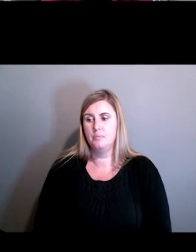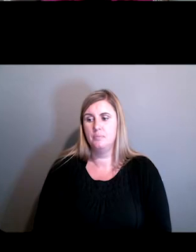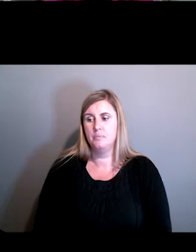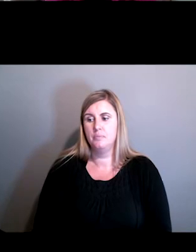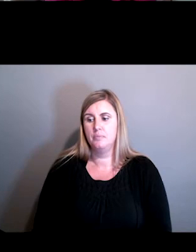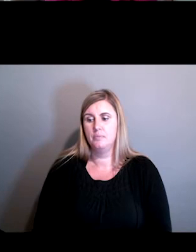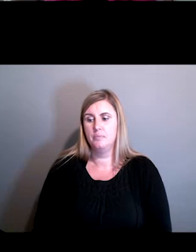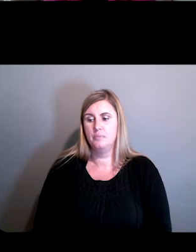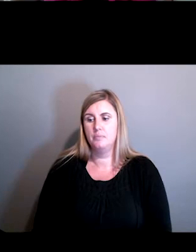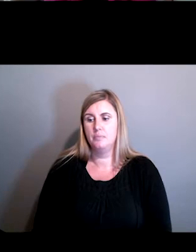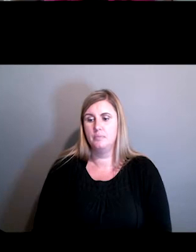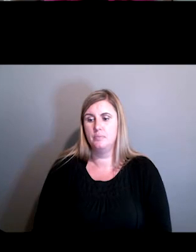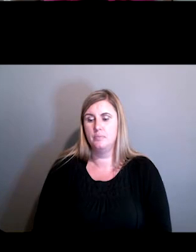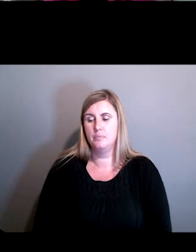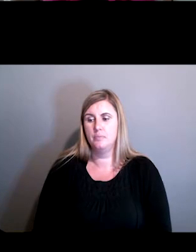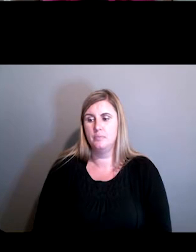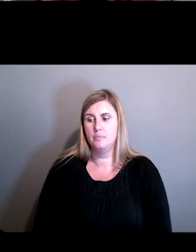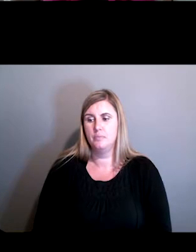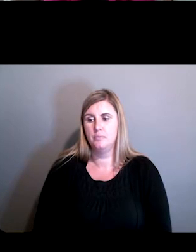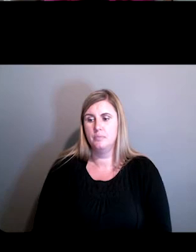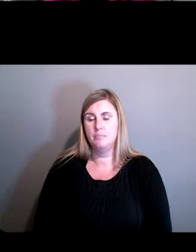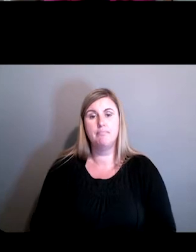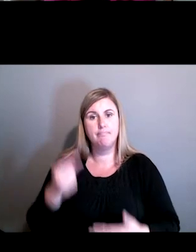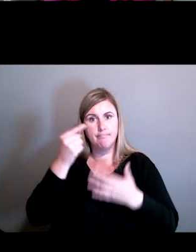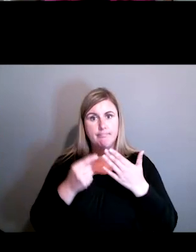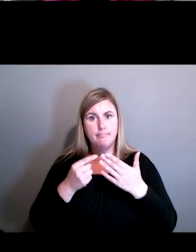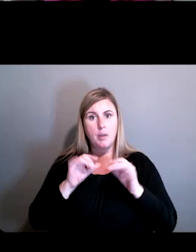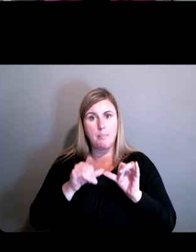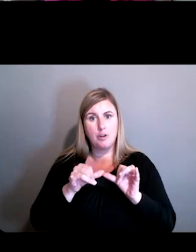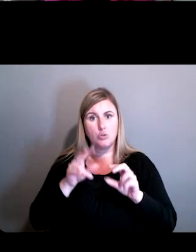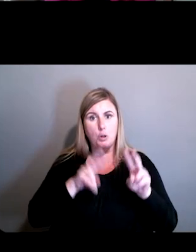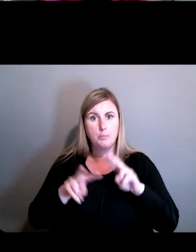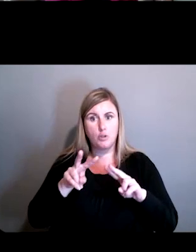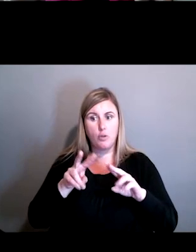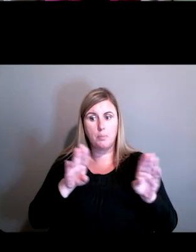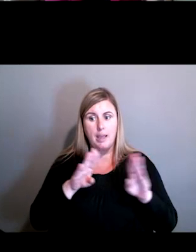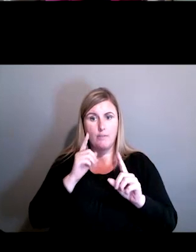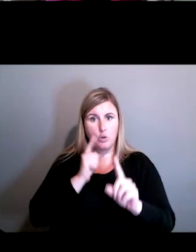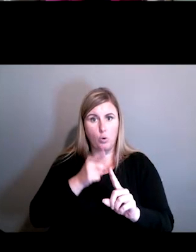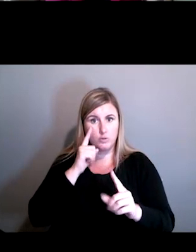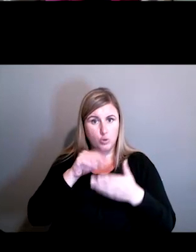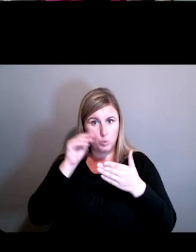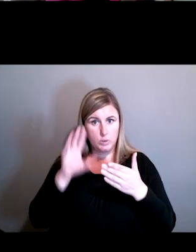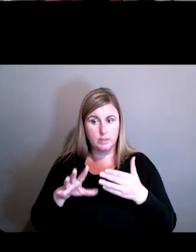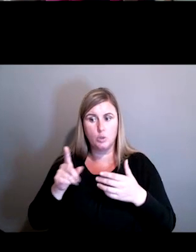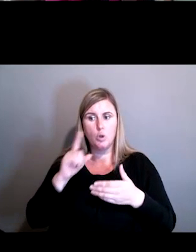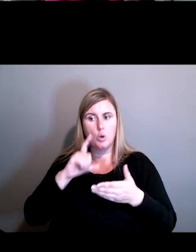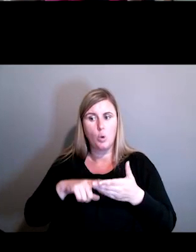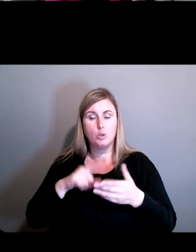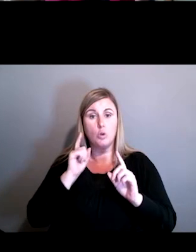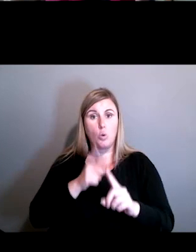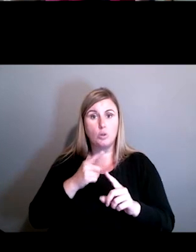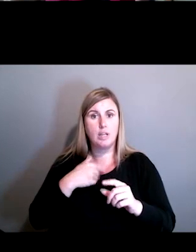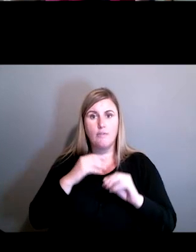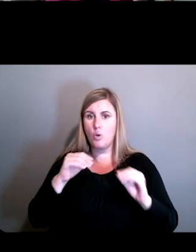Here are some examples of measurable and observable behavior goals for students. You will notice that the goals have no mention of prompting. That is because our goal